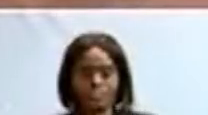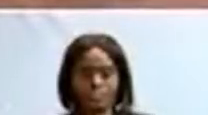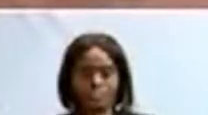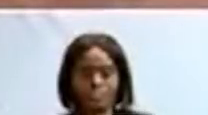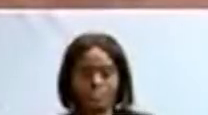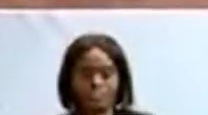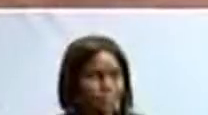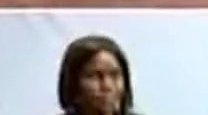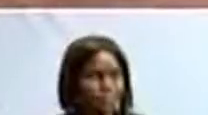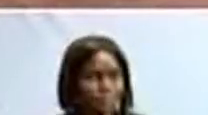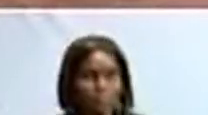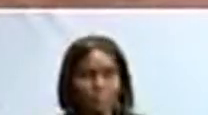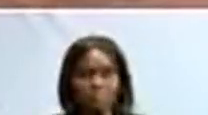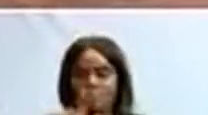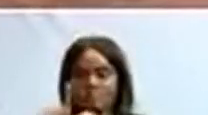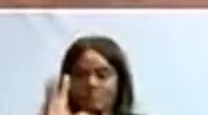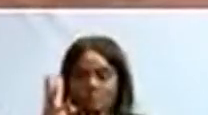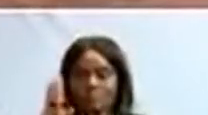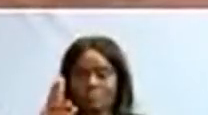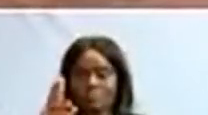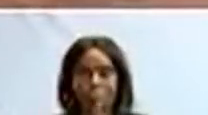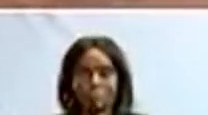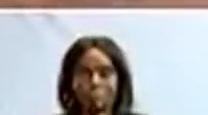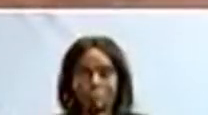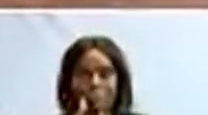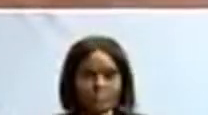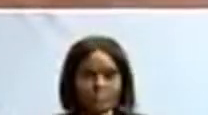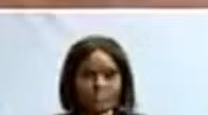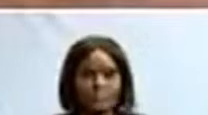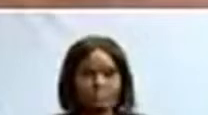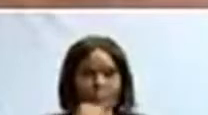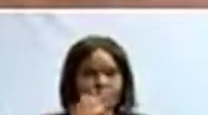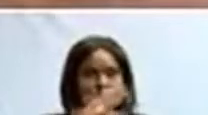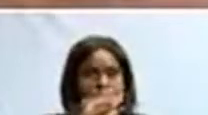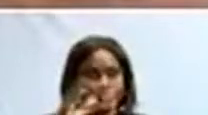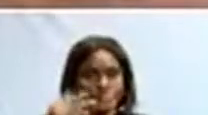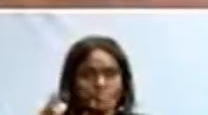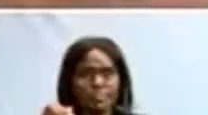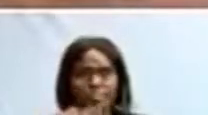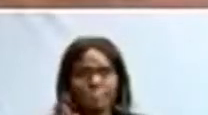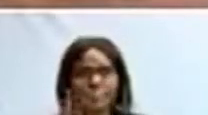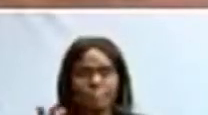Appendix number 26, Chair. Failure to dispose of